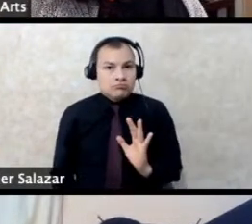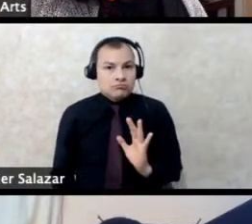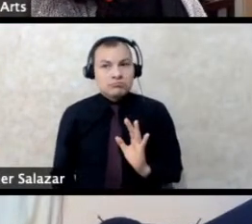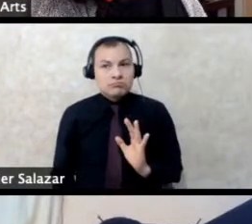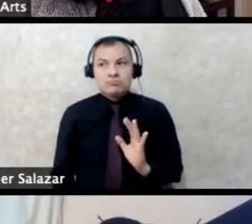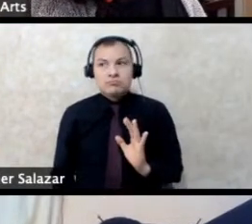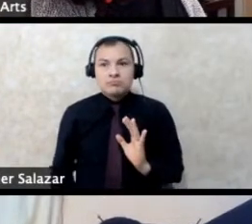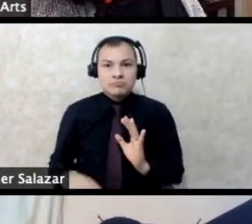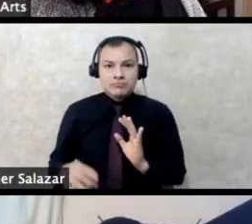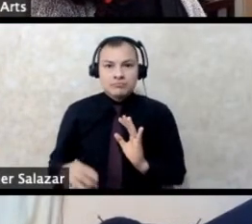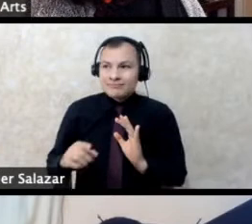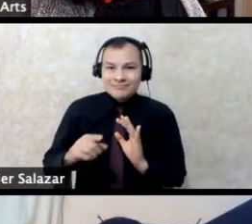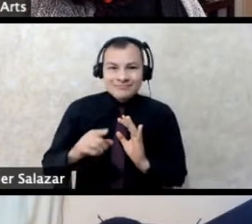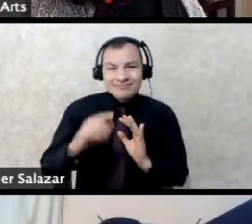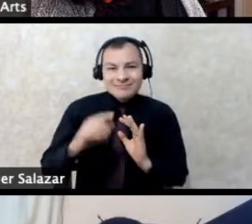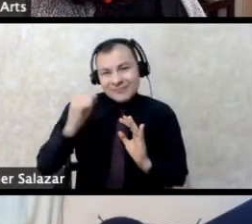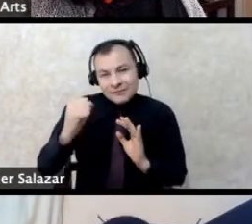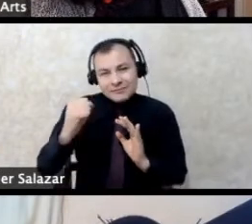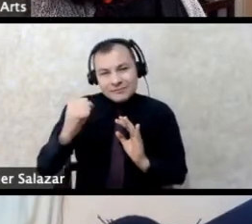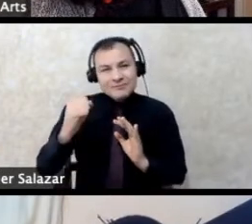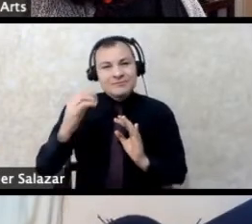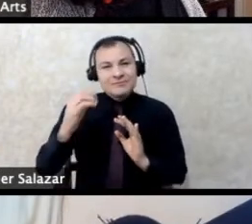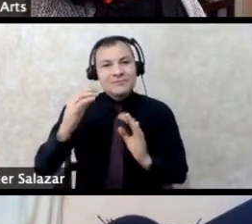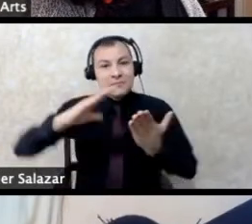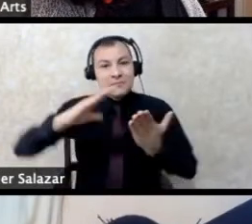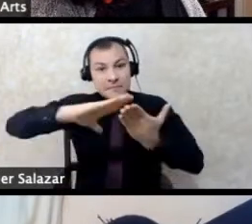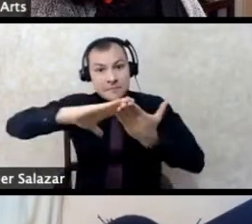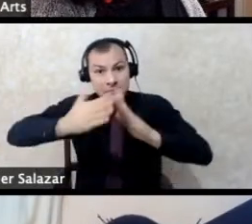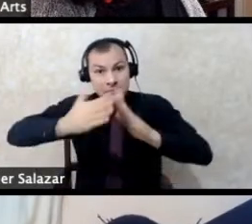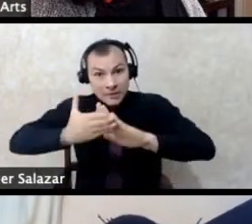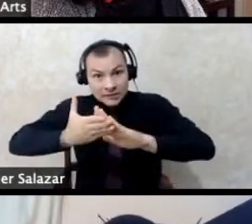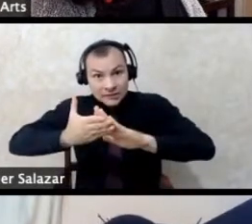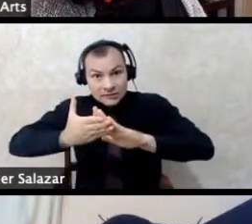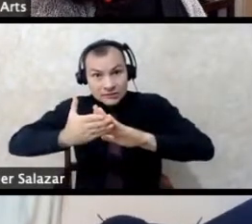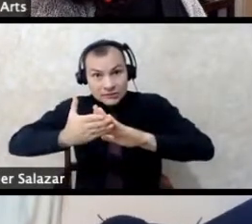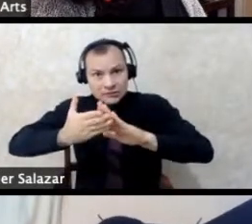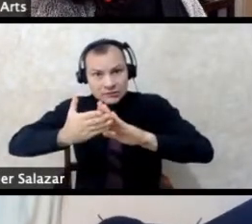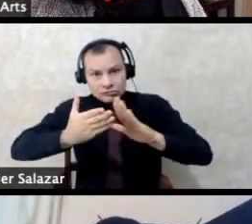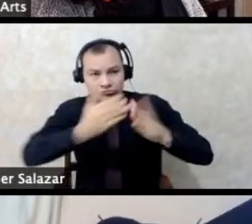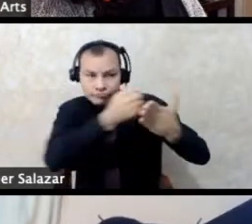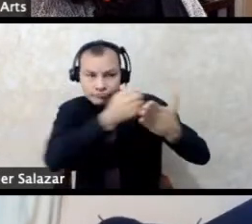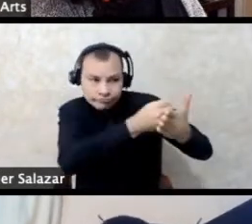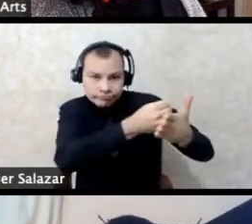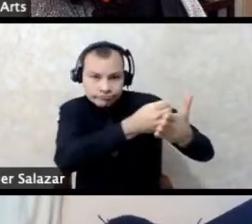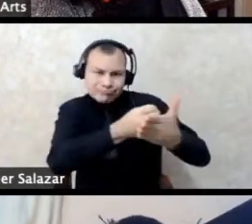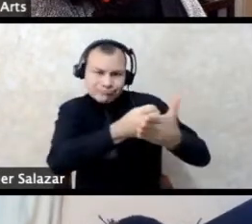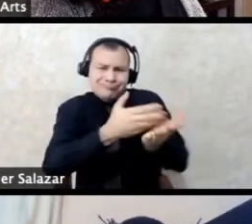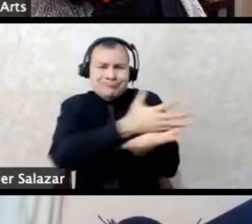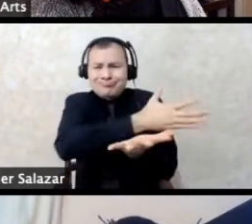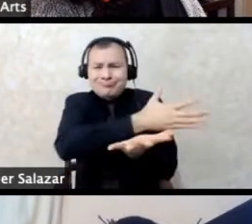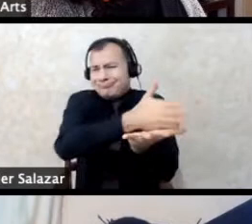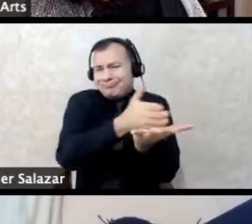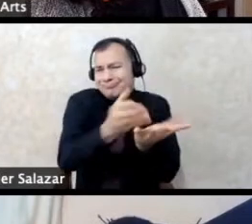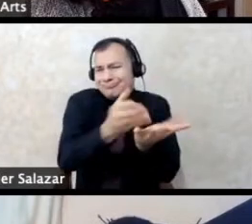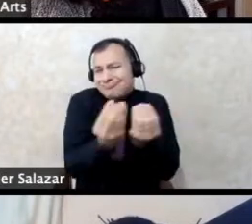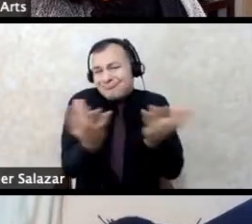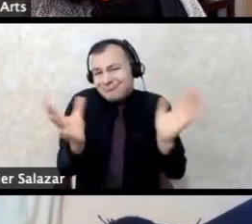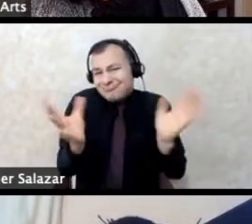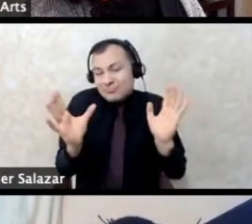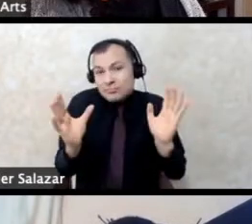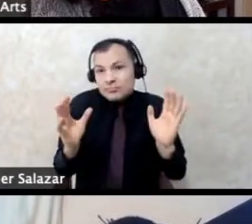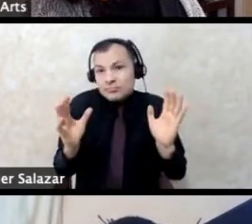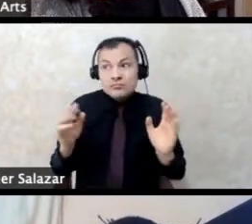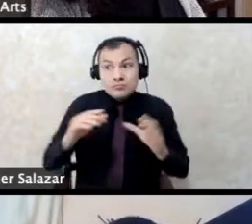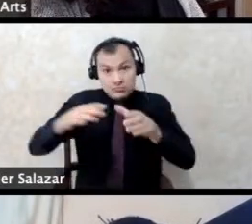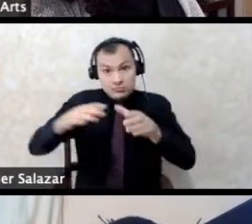son muchos. Nosotros nos movemos en básicamente en tres líneas: una línea de formación musical específicamente, otra que es el